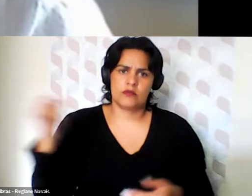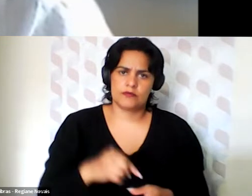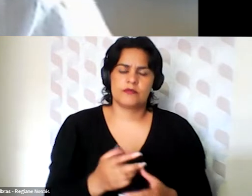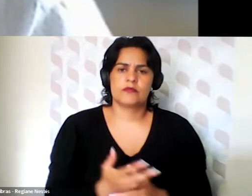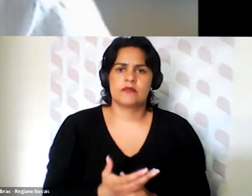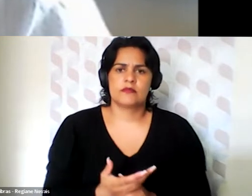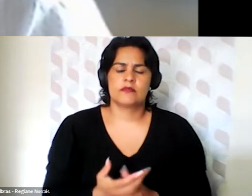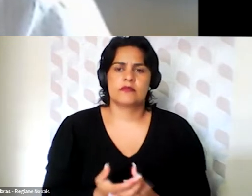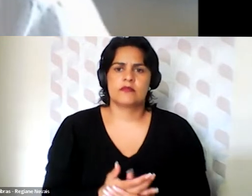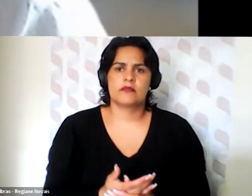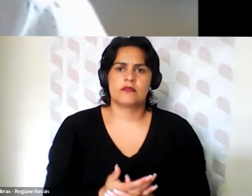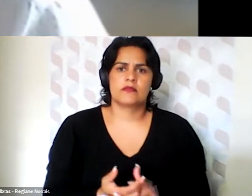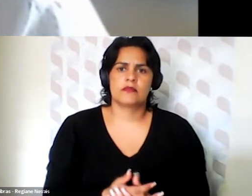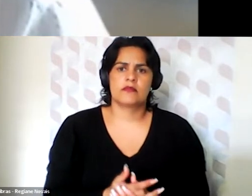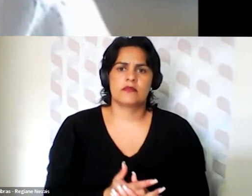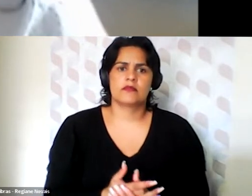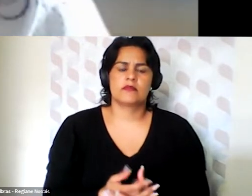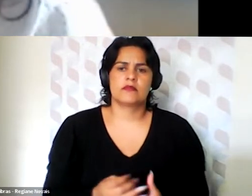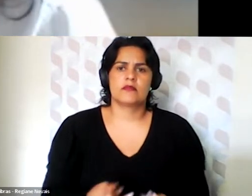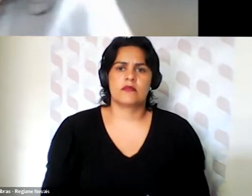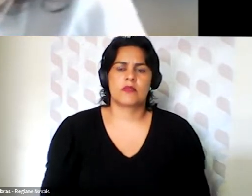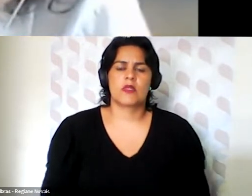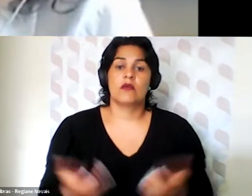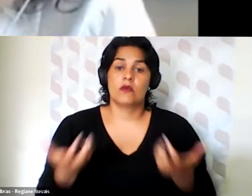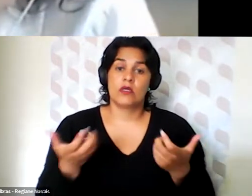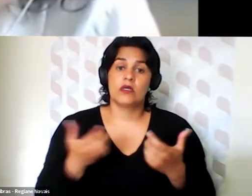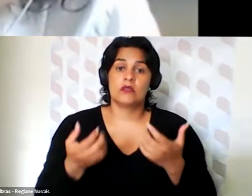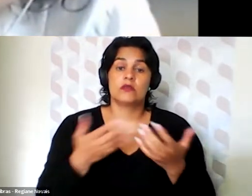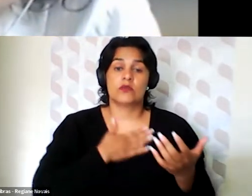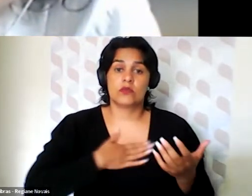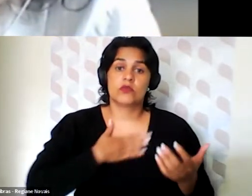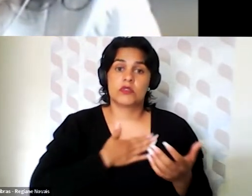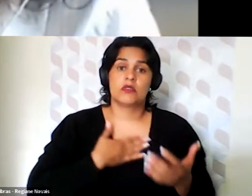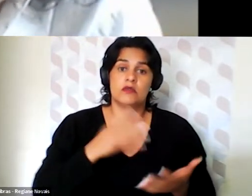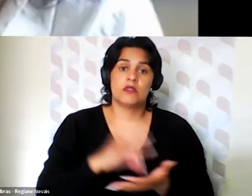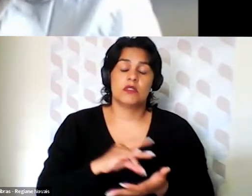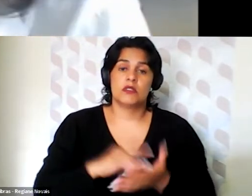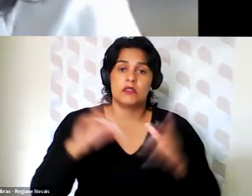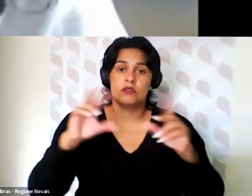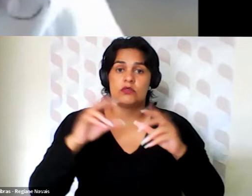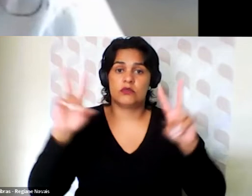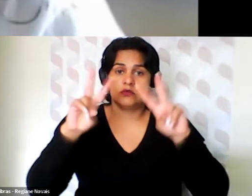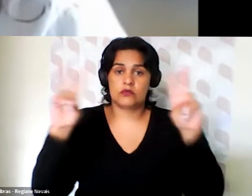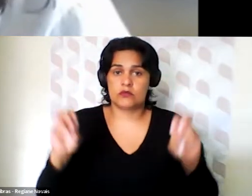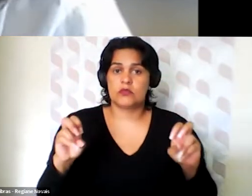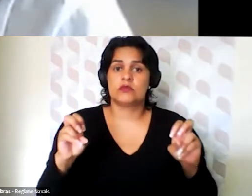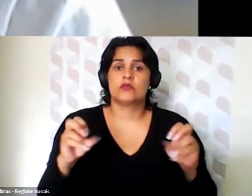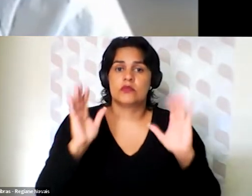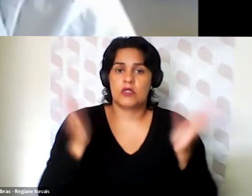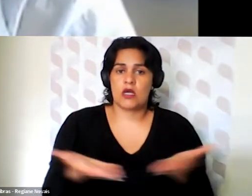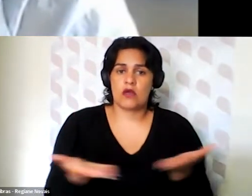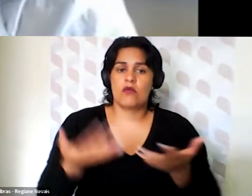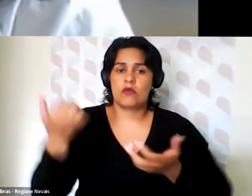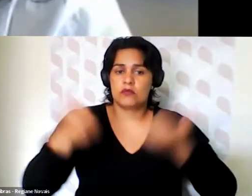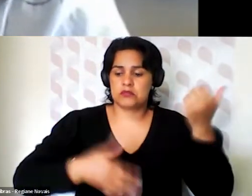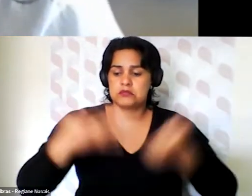will guide our accession. So I will point some issues that civil society, both in Brazil and